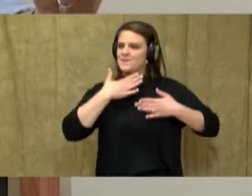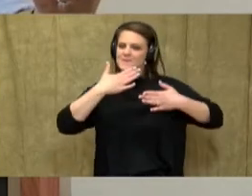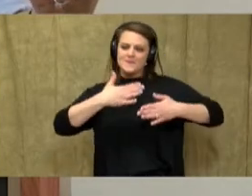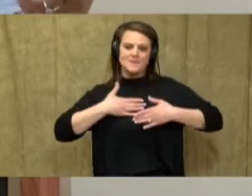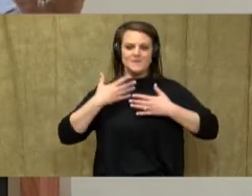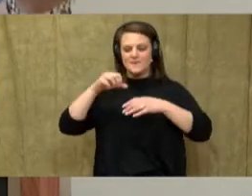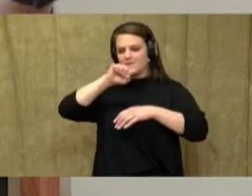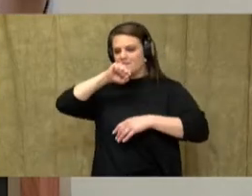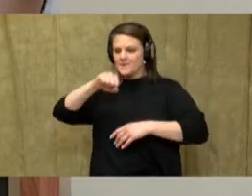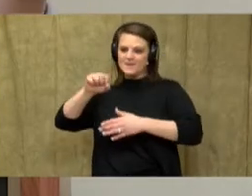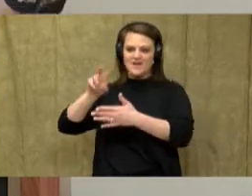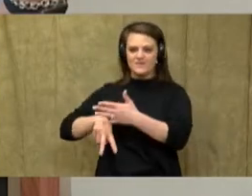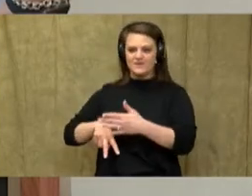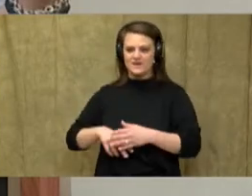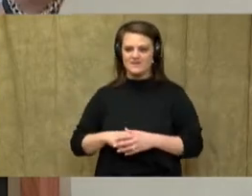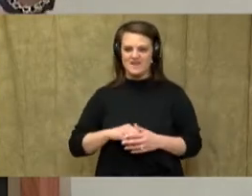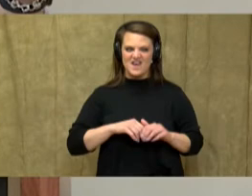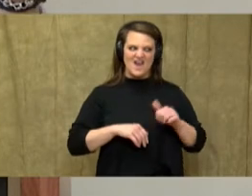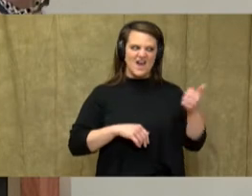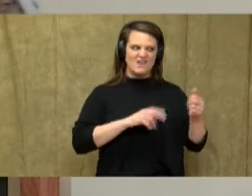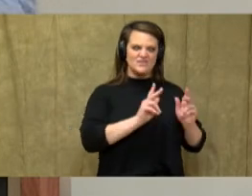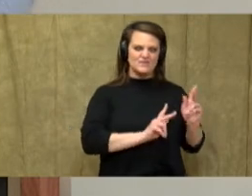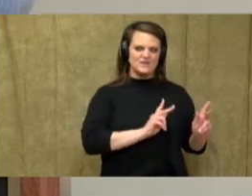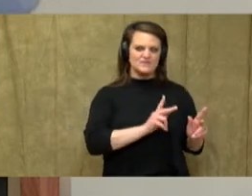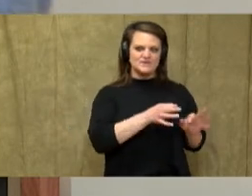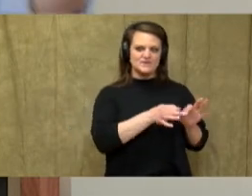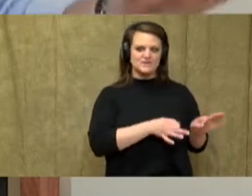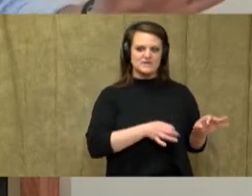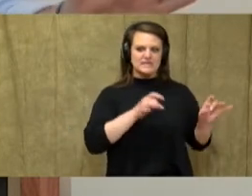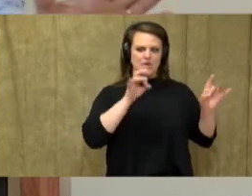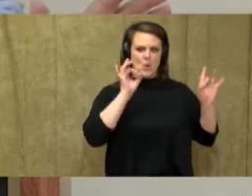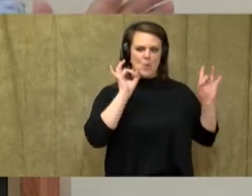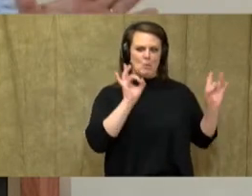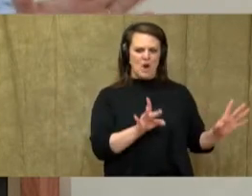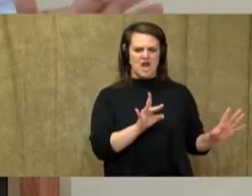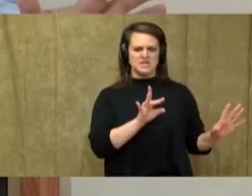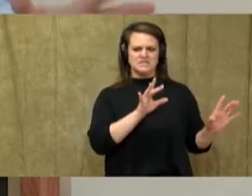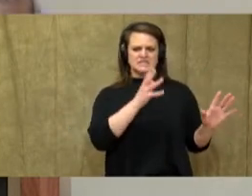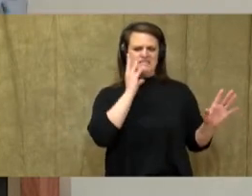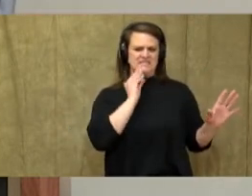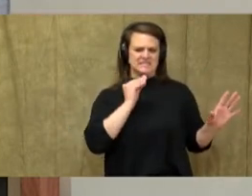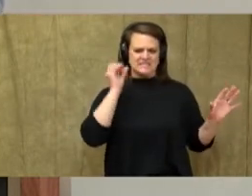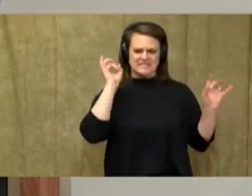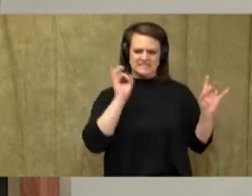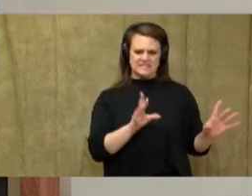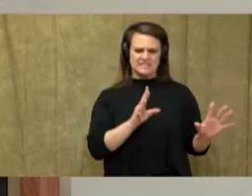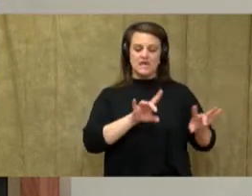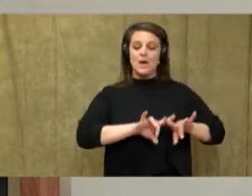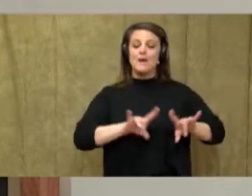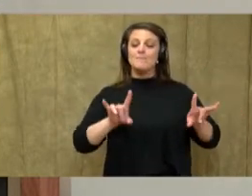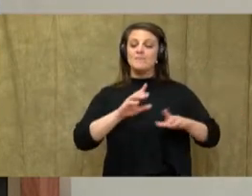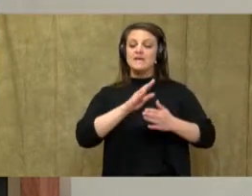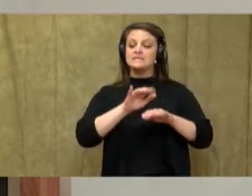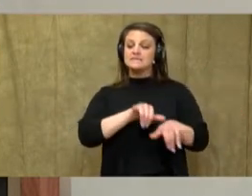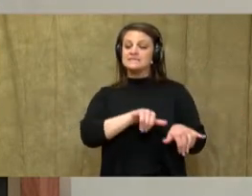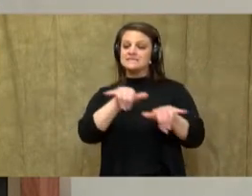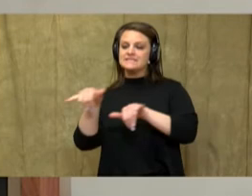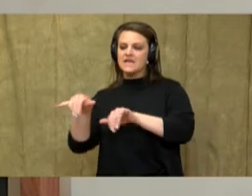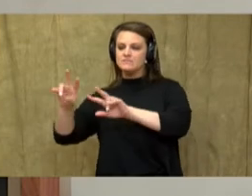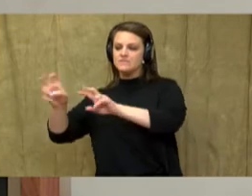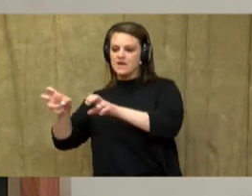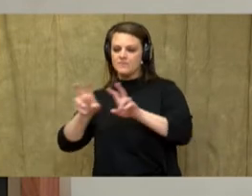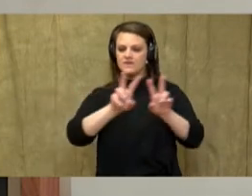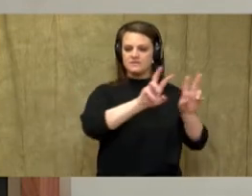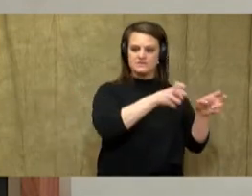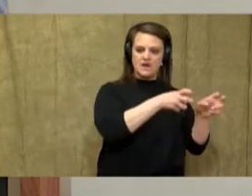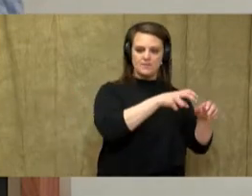great way. Other people might describe it as the worst experience of their life, but it's still the same topic,